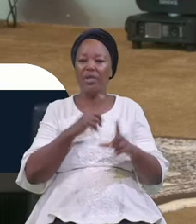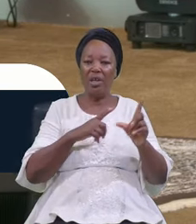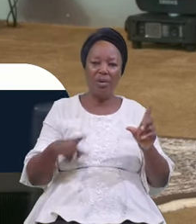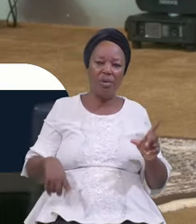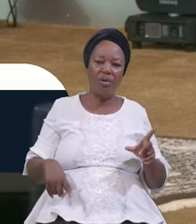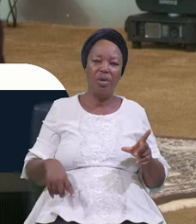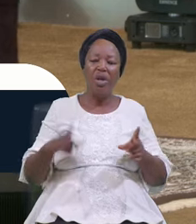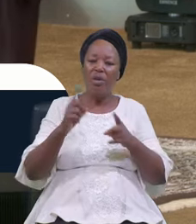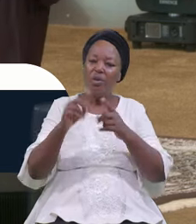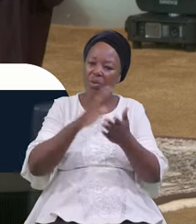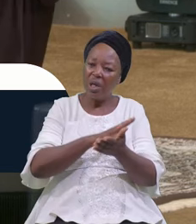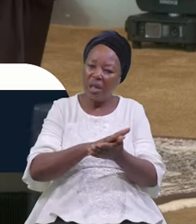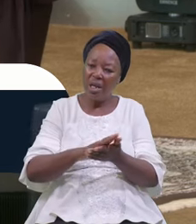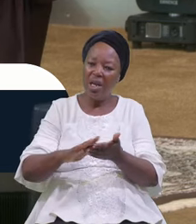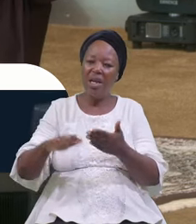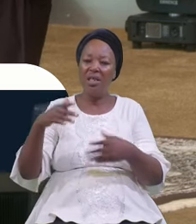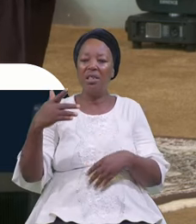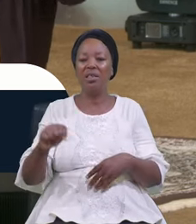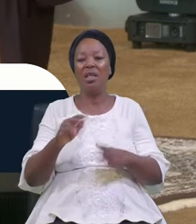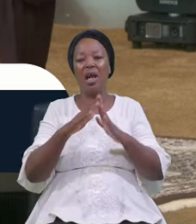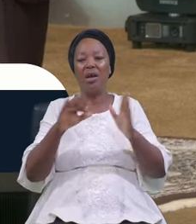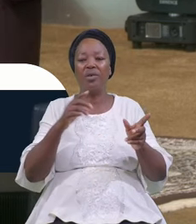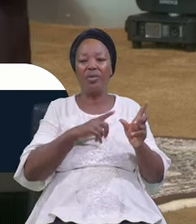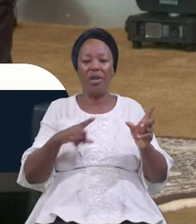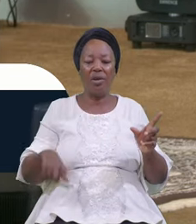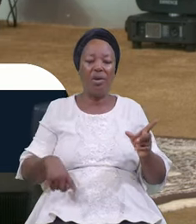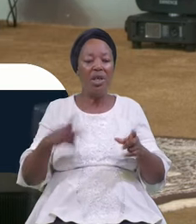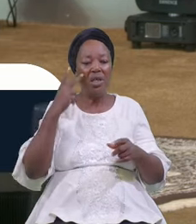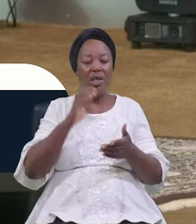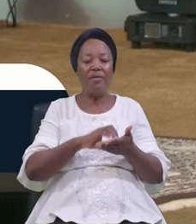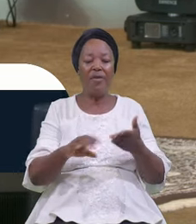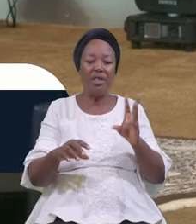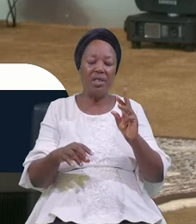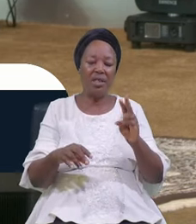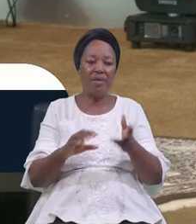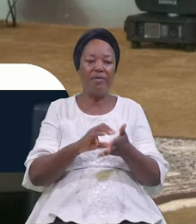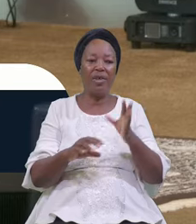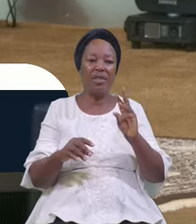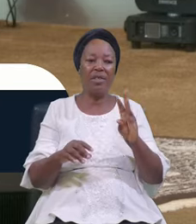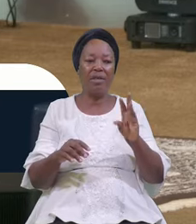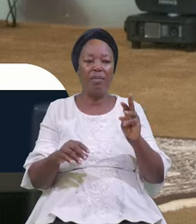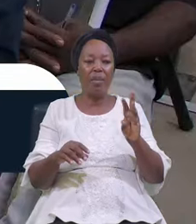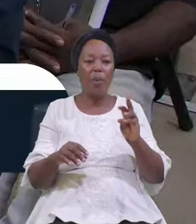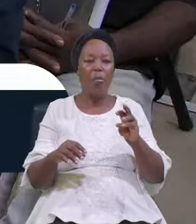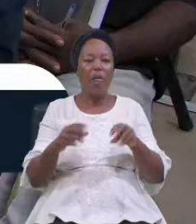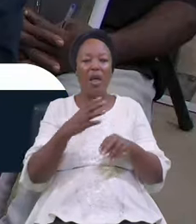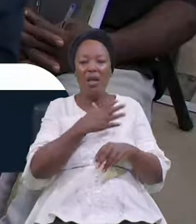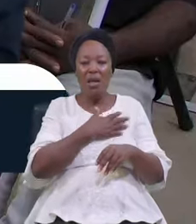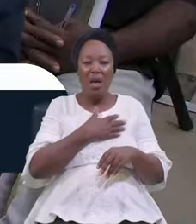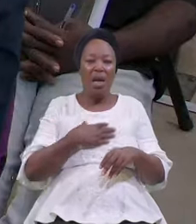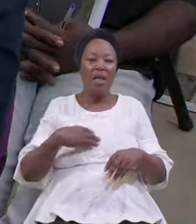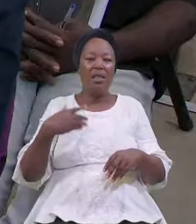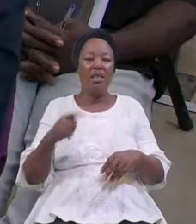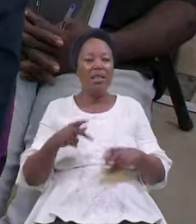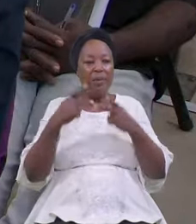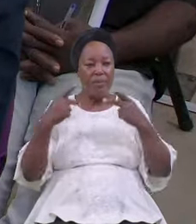Lord. To cleanse the house of the Lord. Look at verse 16. In verse 16, it says, and